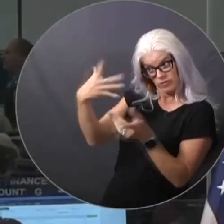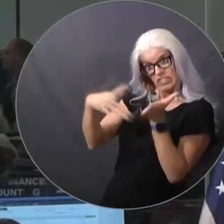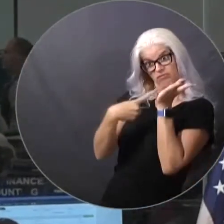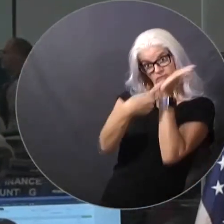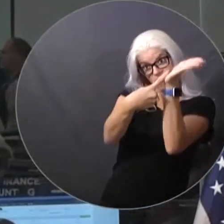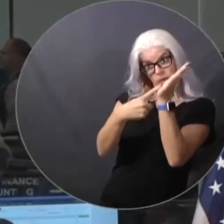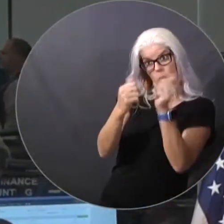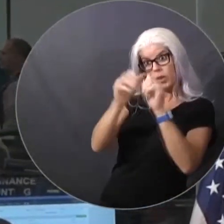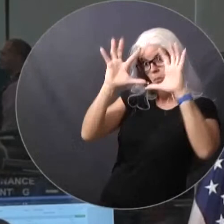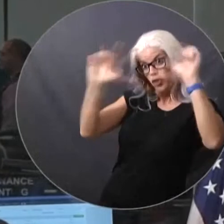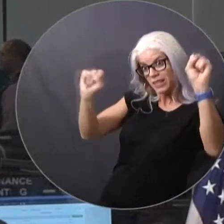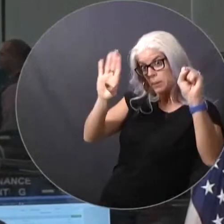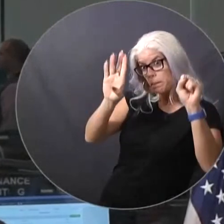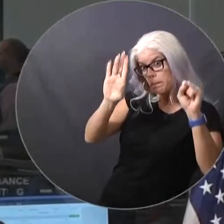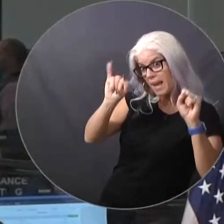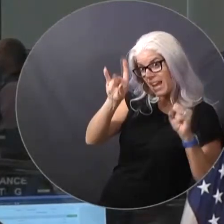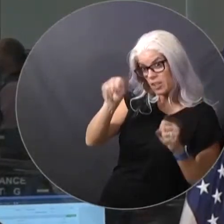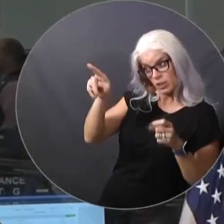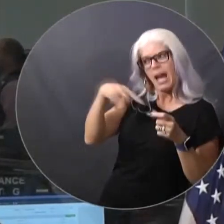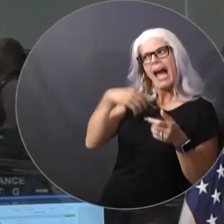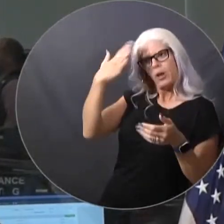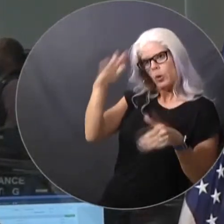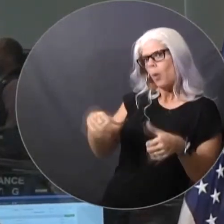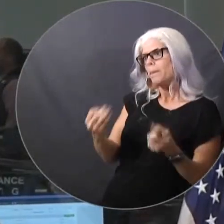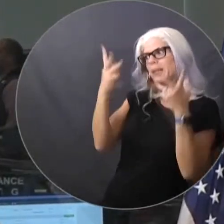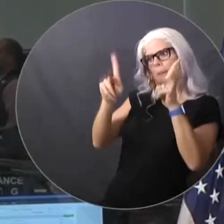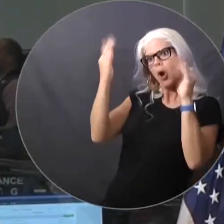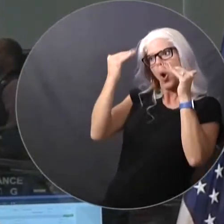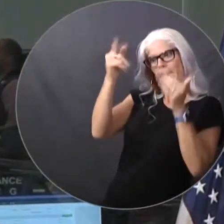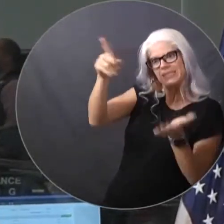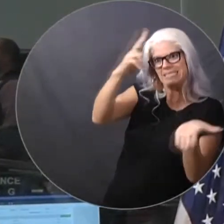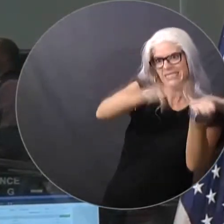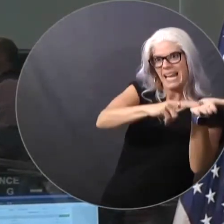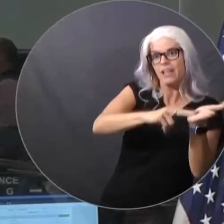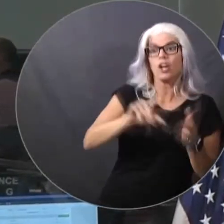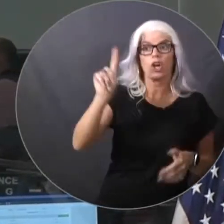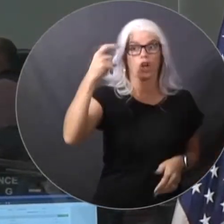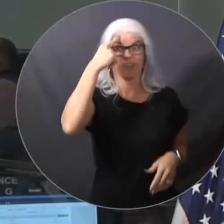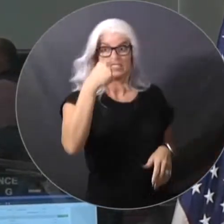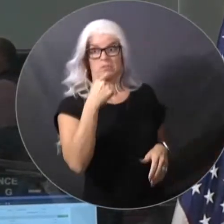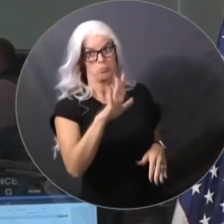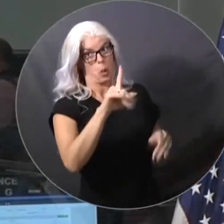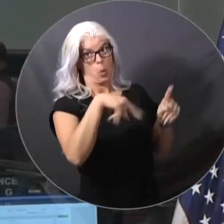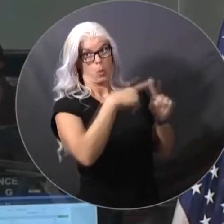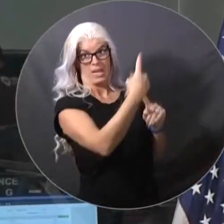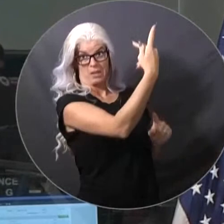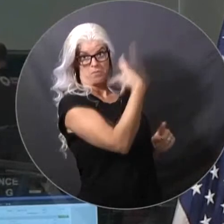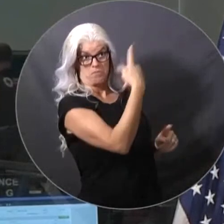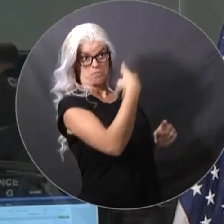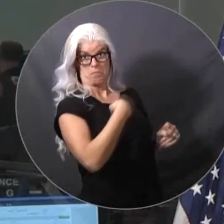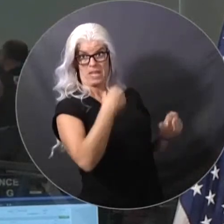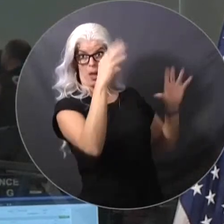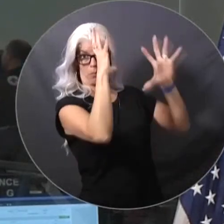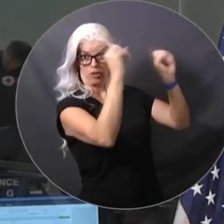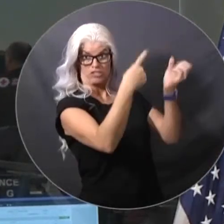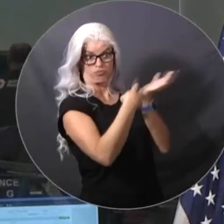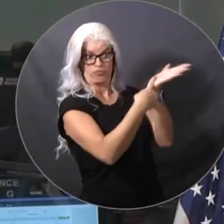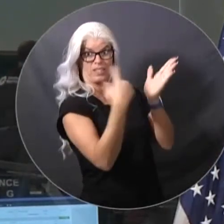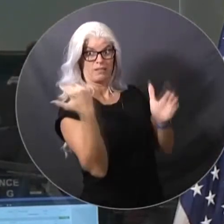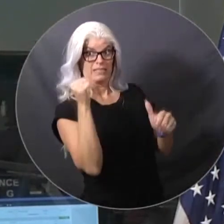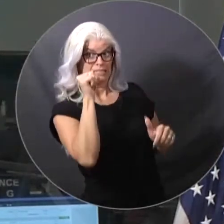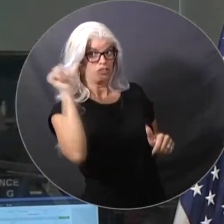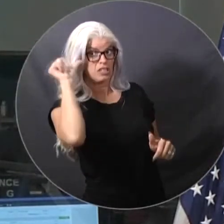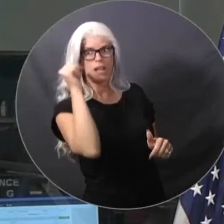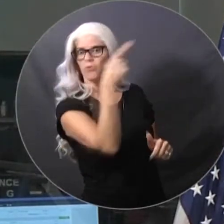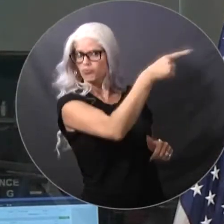that 100% coverage, but I know. So when we spoke yesterday, I mean, he said, all hands on deck, that he wants to be helpful,